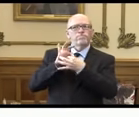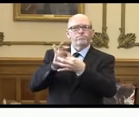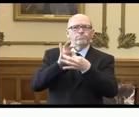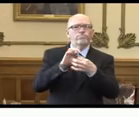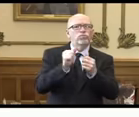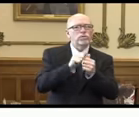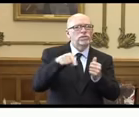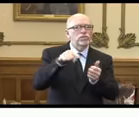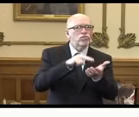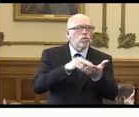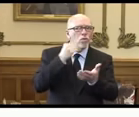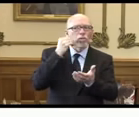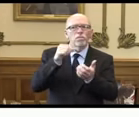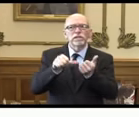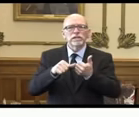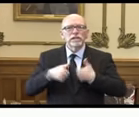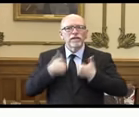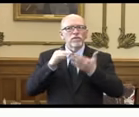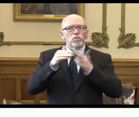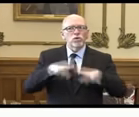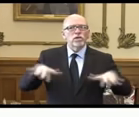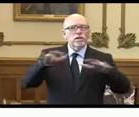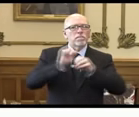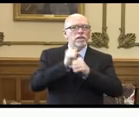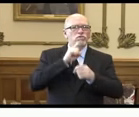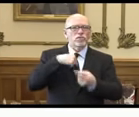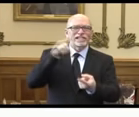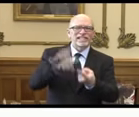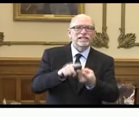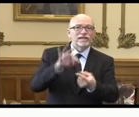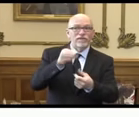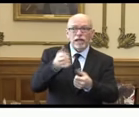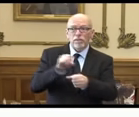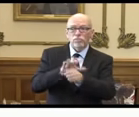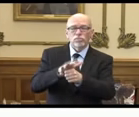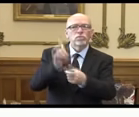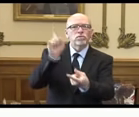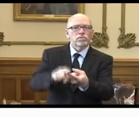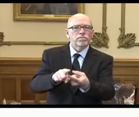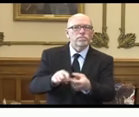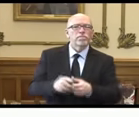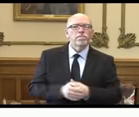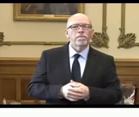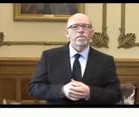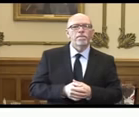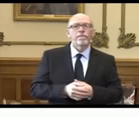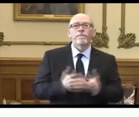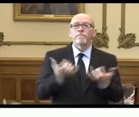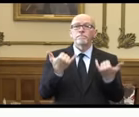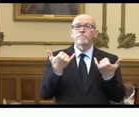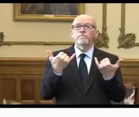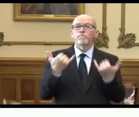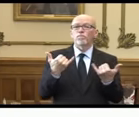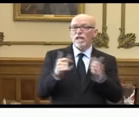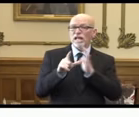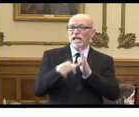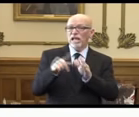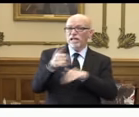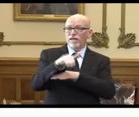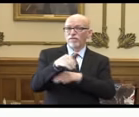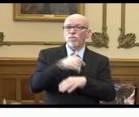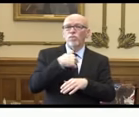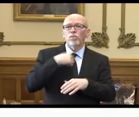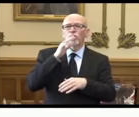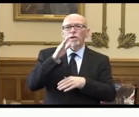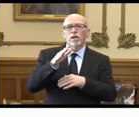care community to try to mitigate outbreaks as they occur. Now, later today, we will be adding to